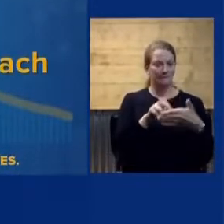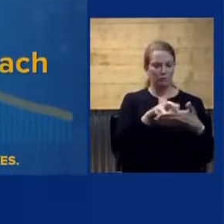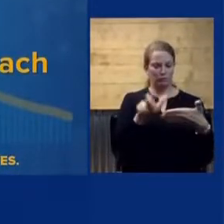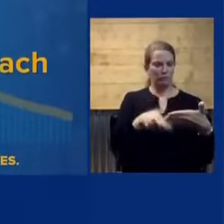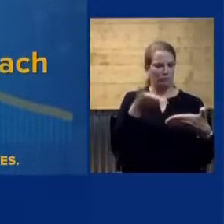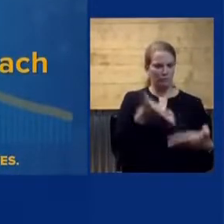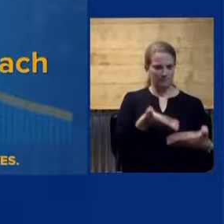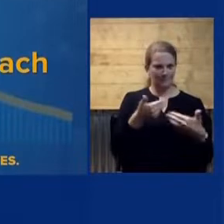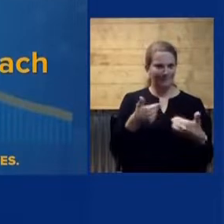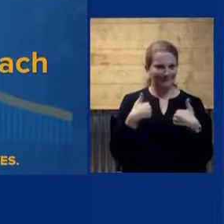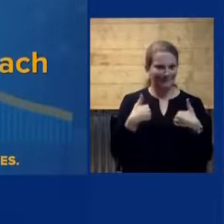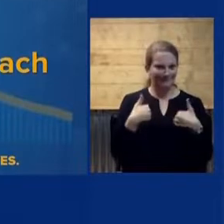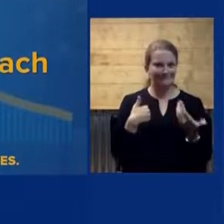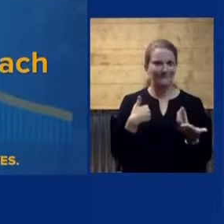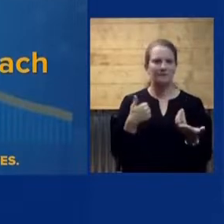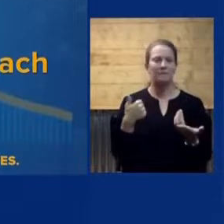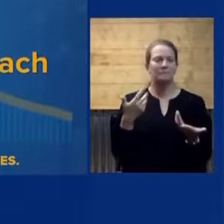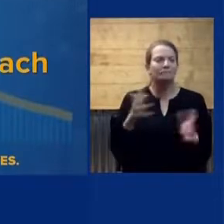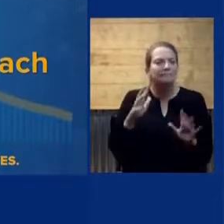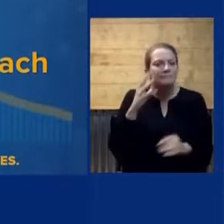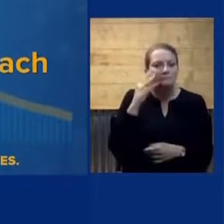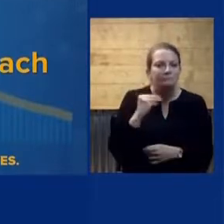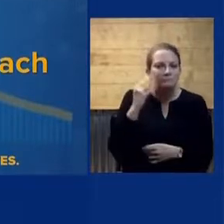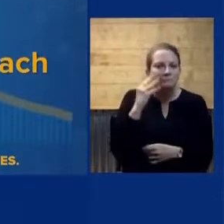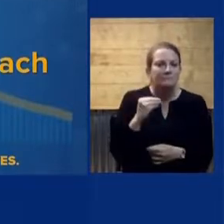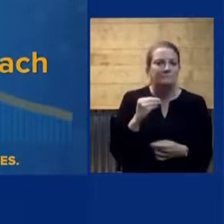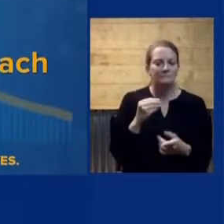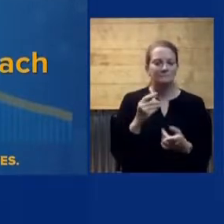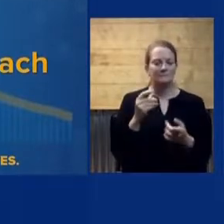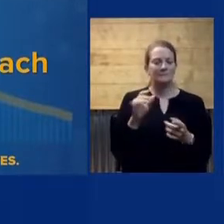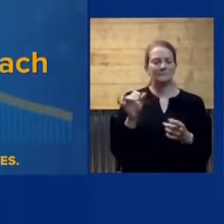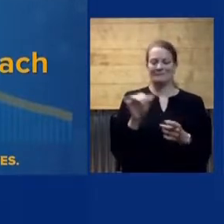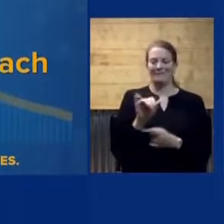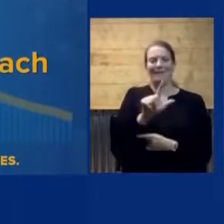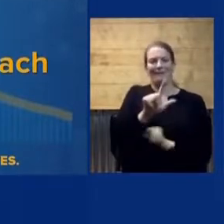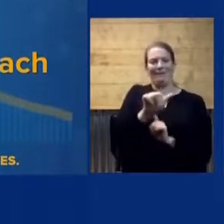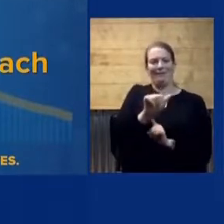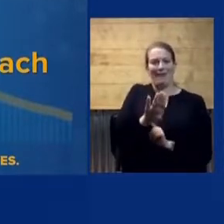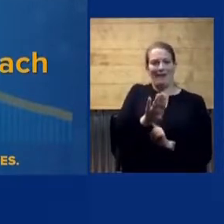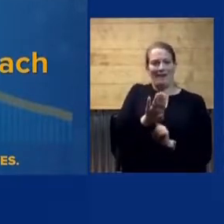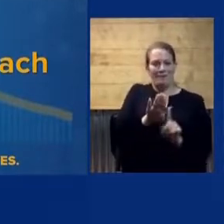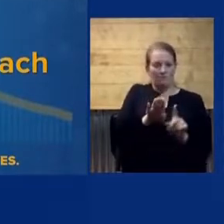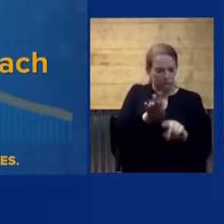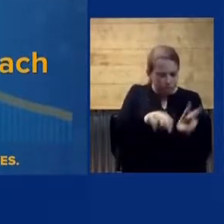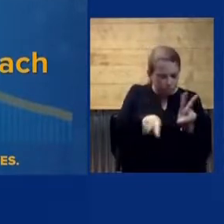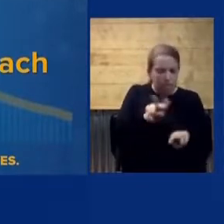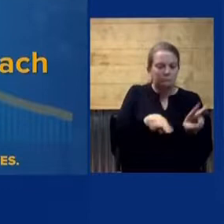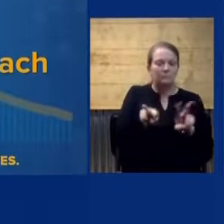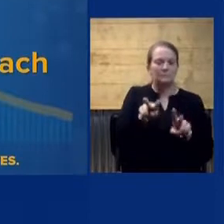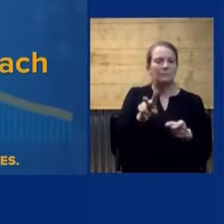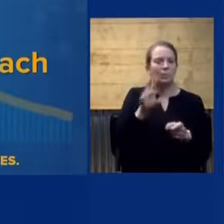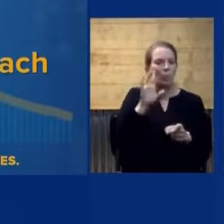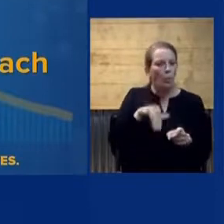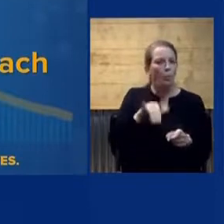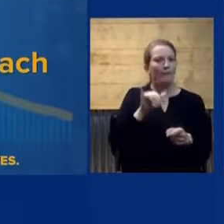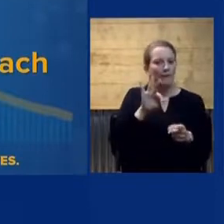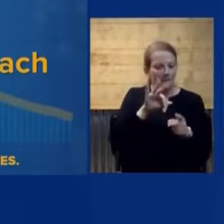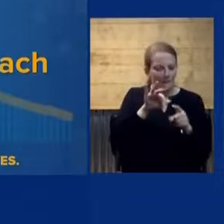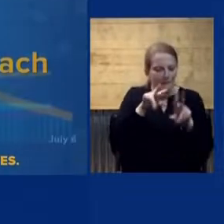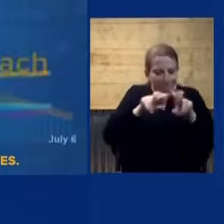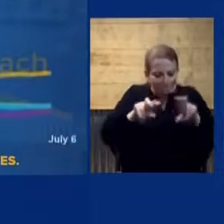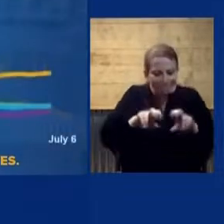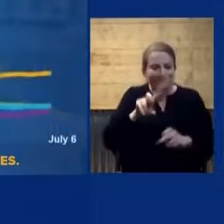this. We were the laboratory. And we know that smart, data-driven approach